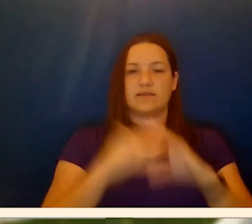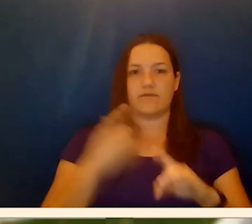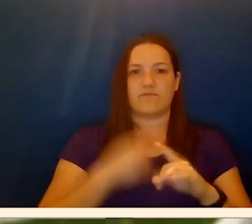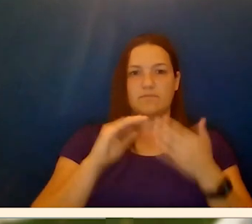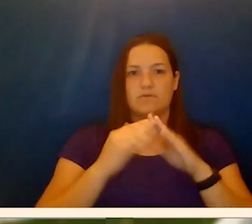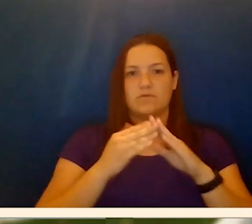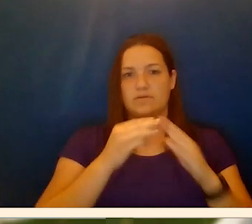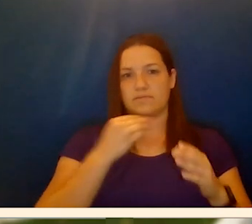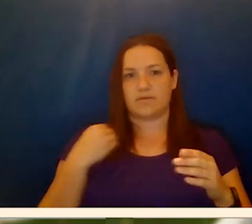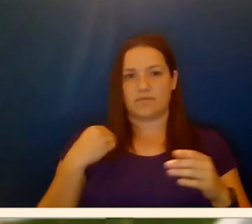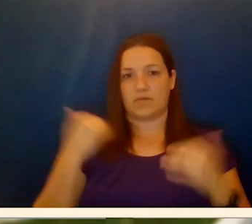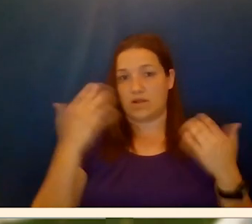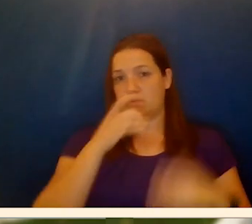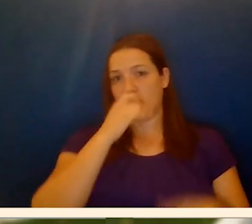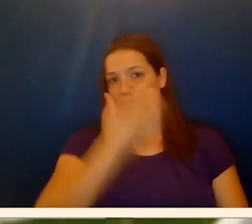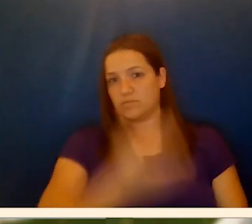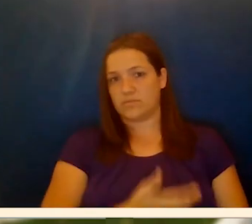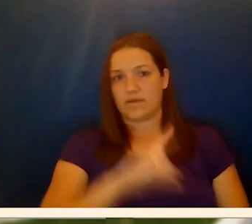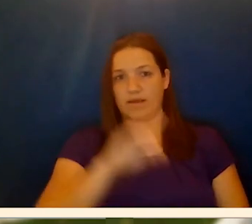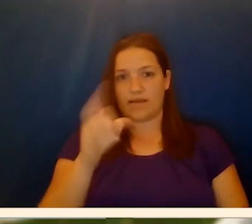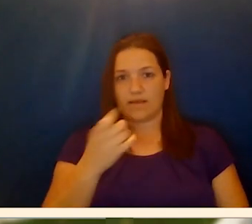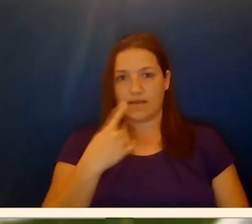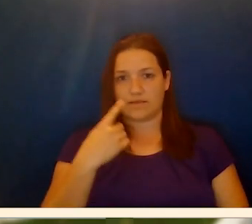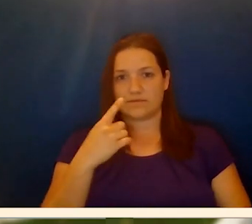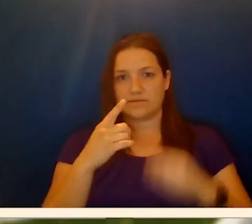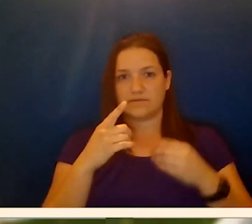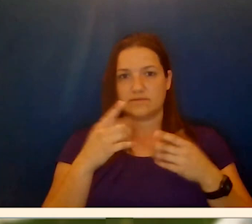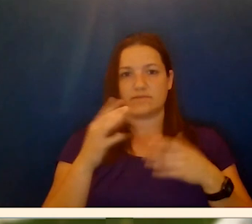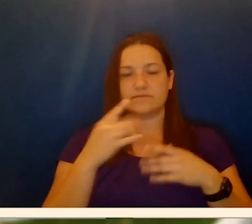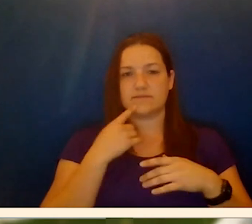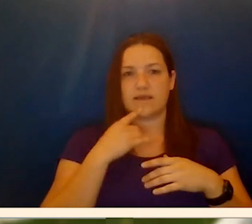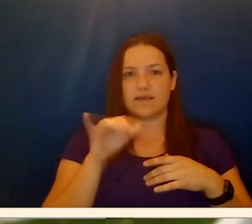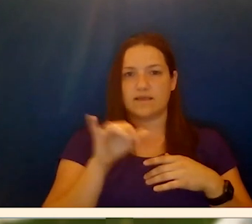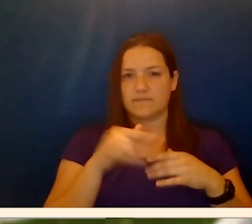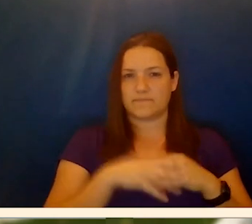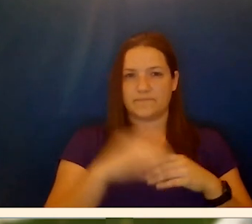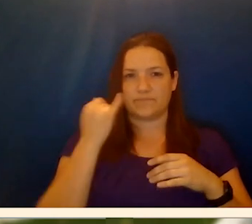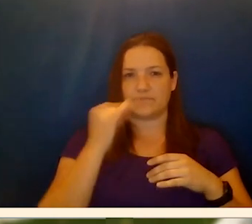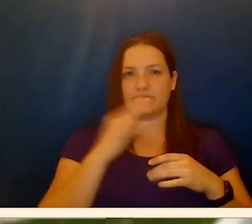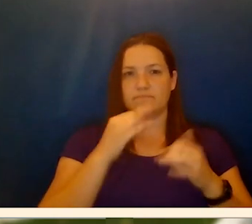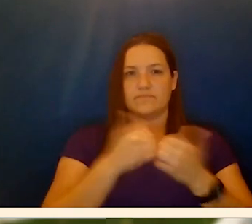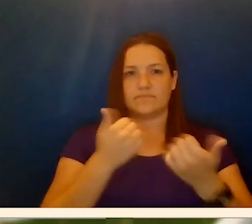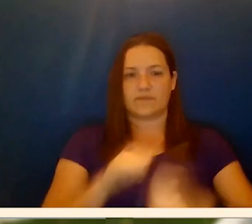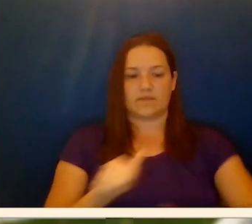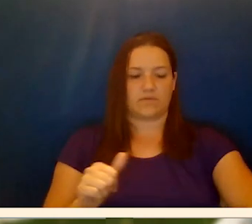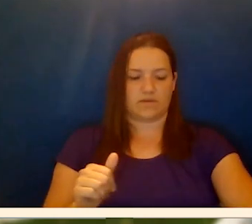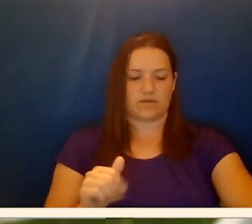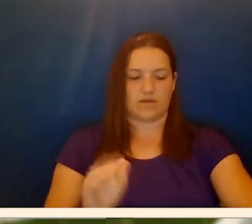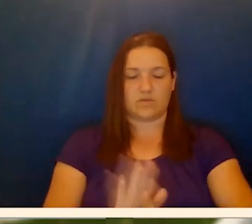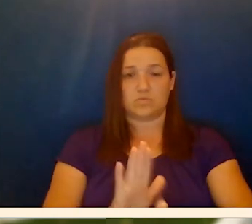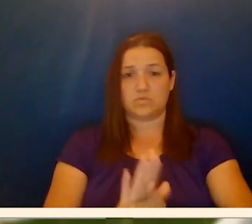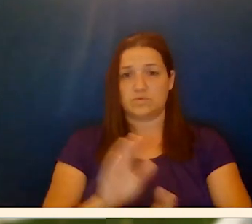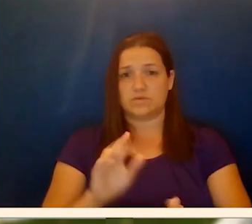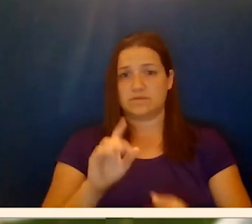asking kind of the same question. Had I spoken to anybody at the school district? And I again told her the answer is no, and